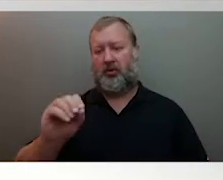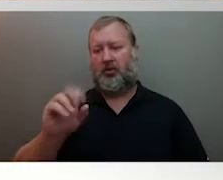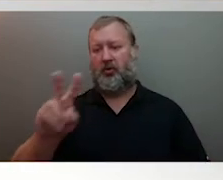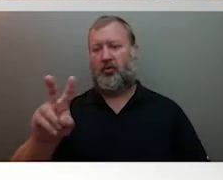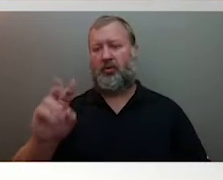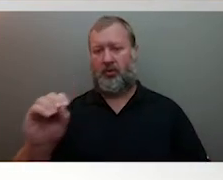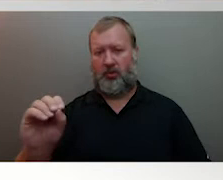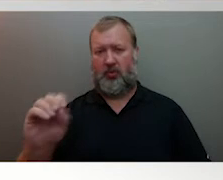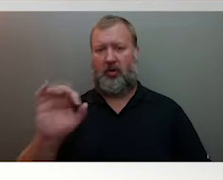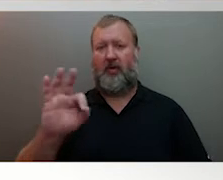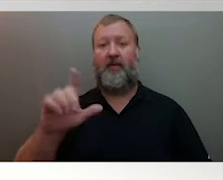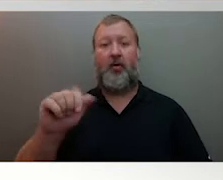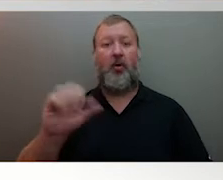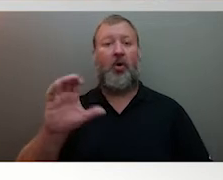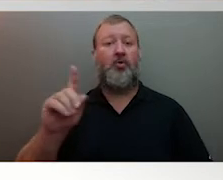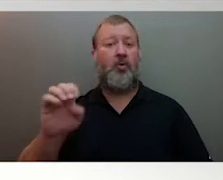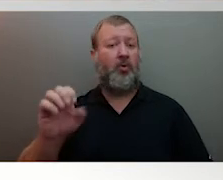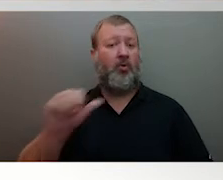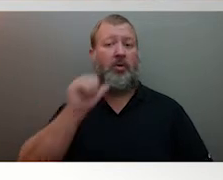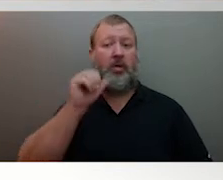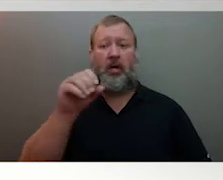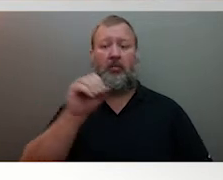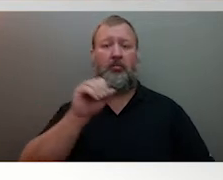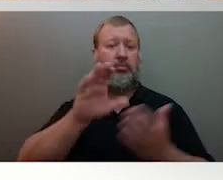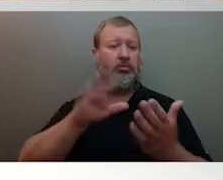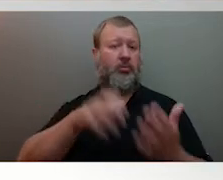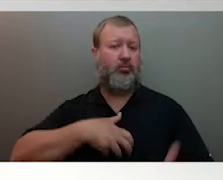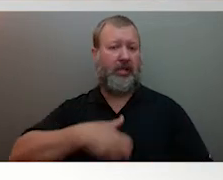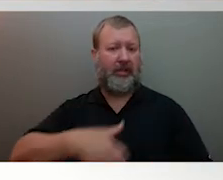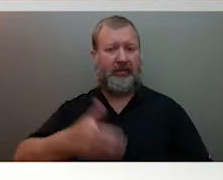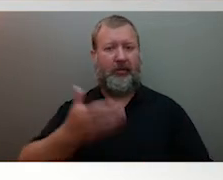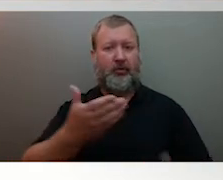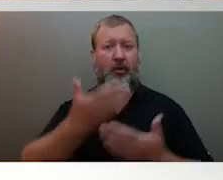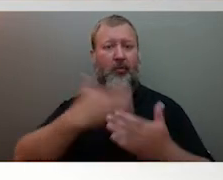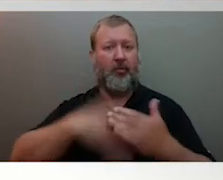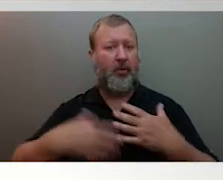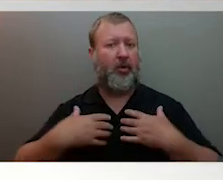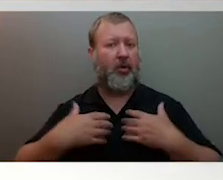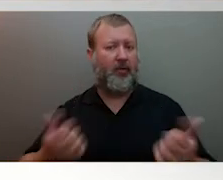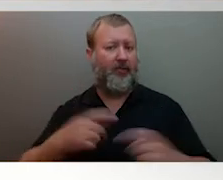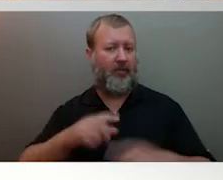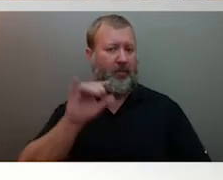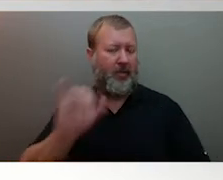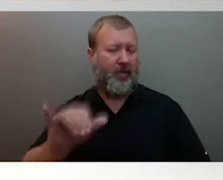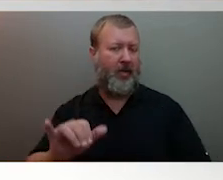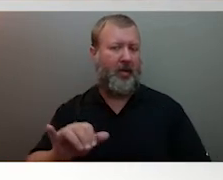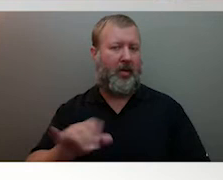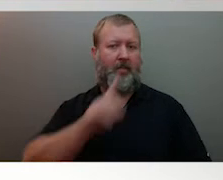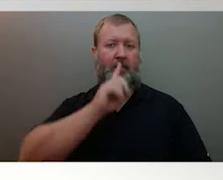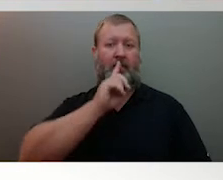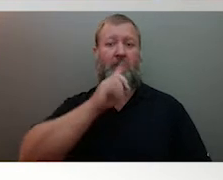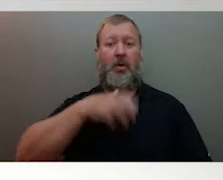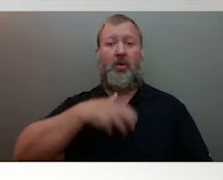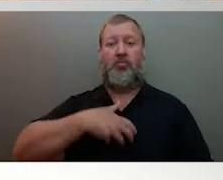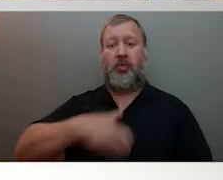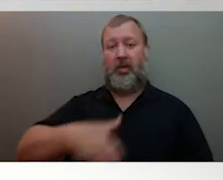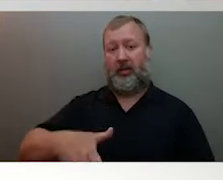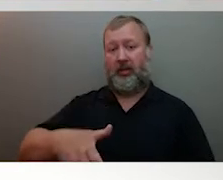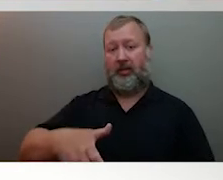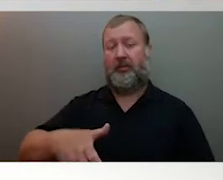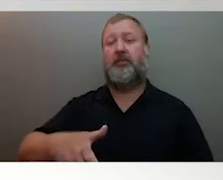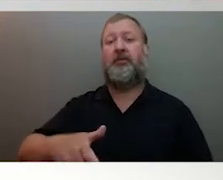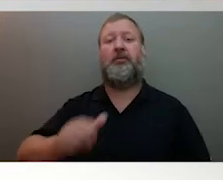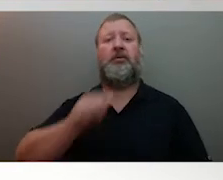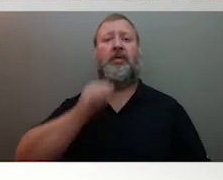6A-6.03020 of the Florida Administrative Code does not address pregnancy, childbirth, or recovery from childbirth. Pregnancy and recovery from childbirth